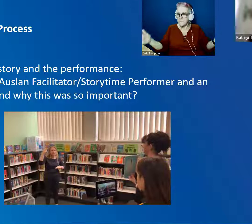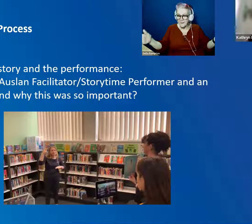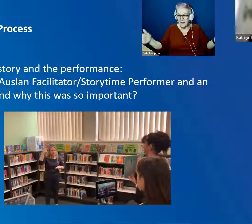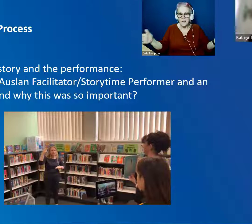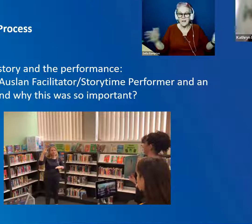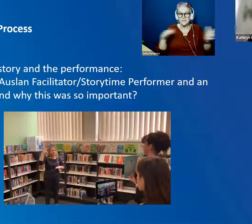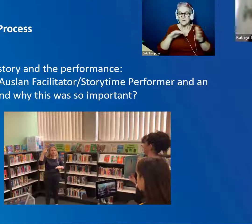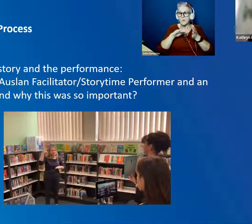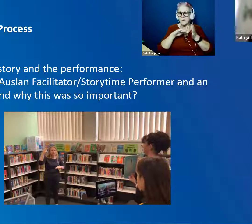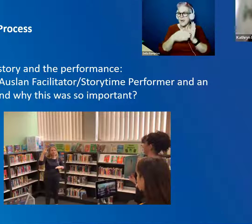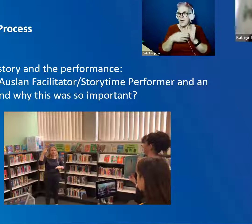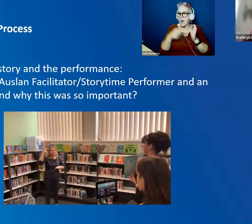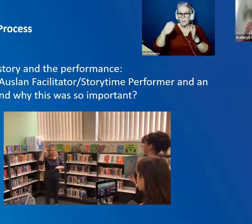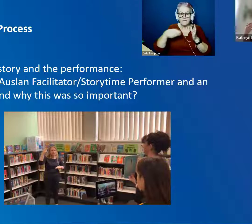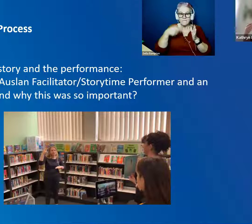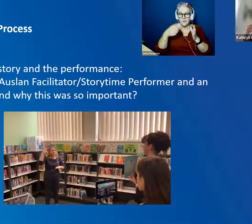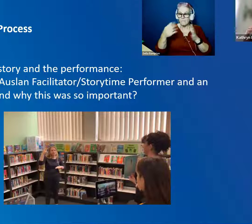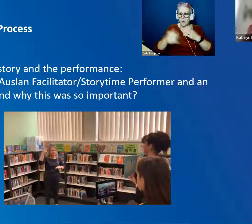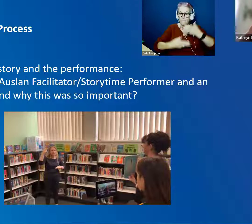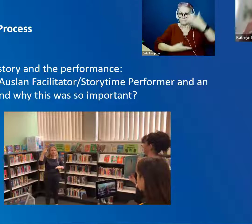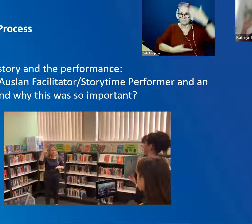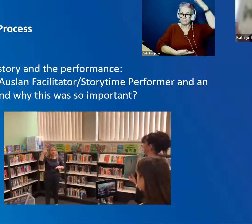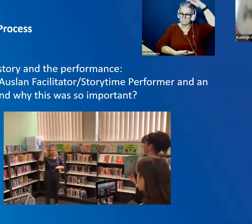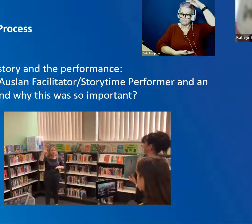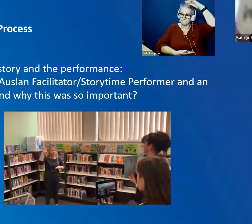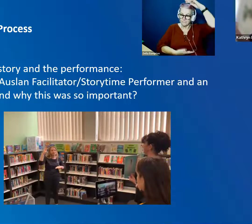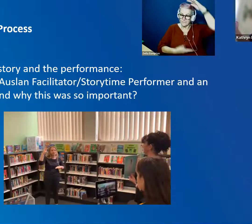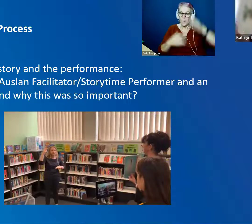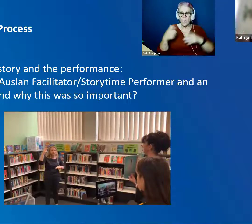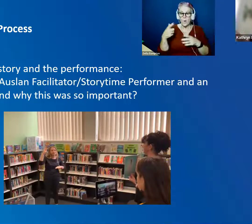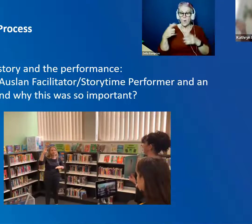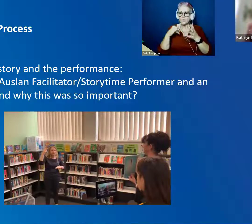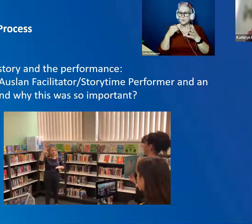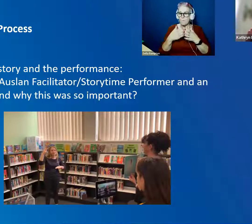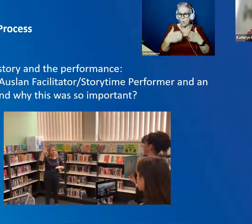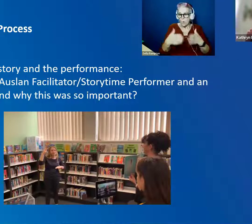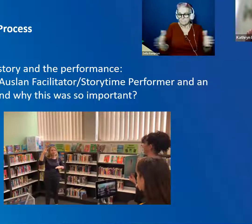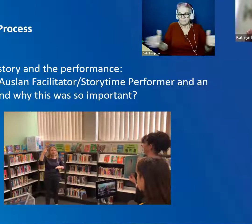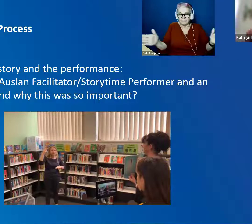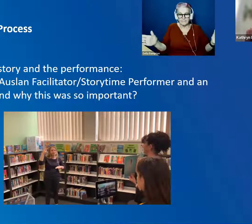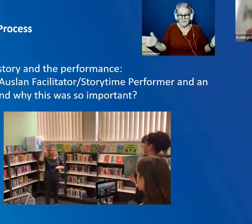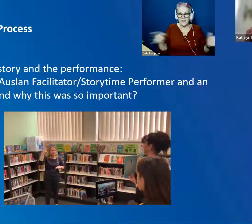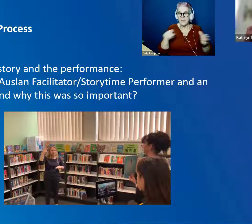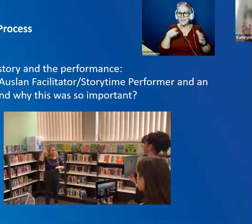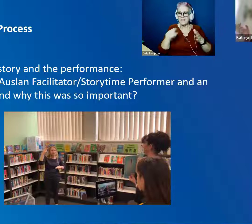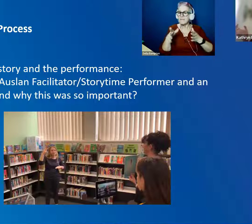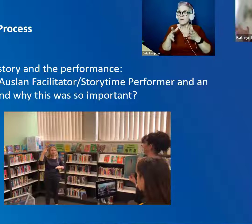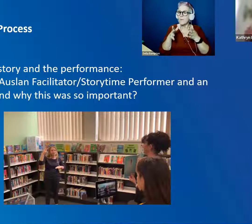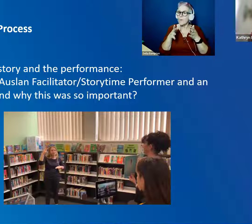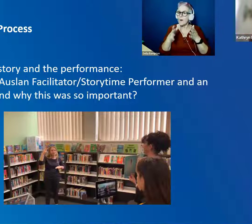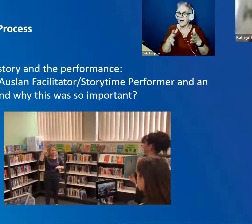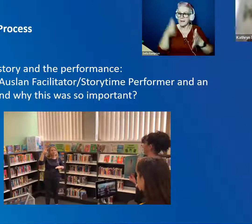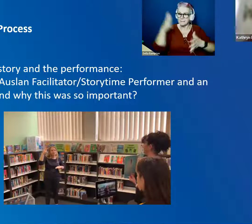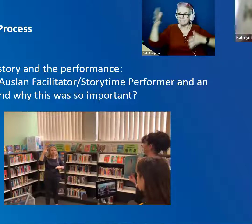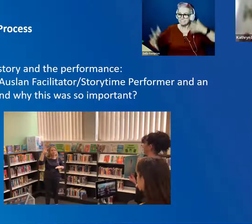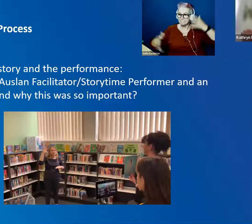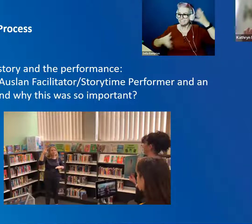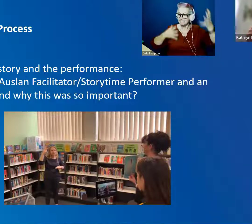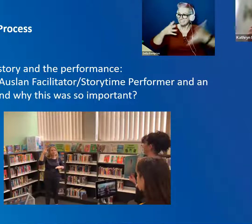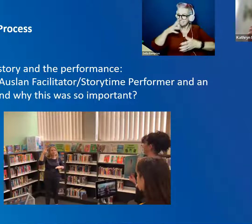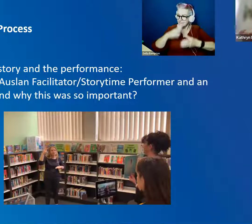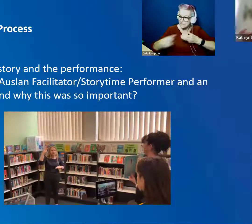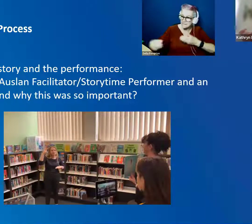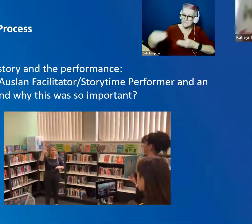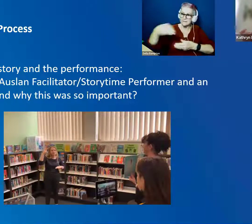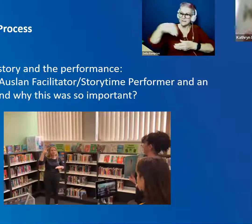pretty much the waist up and in a wider area, so that way the hand movements and the performance